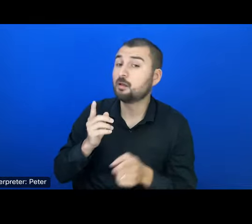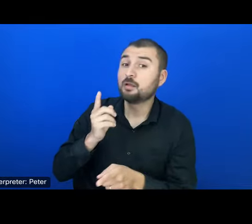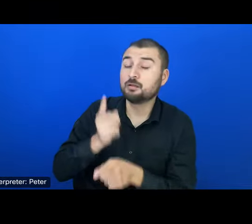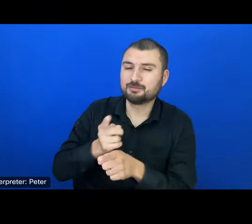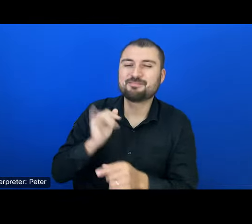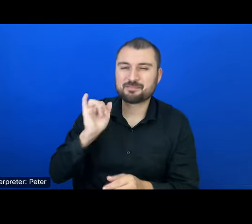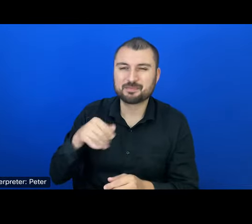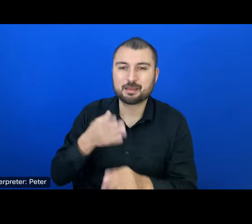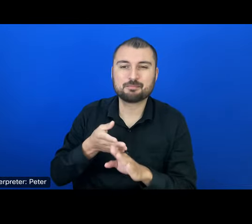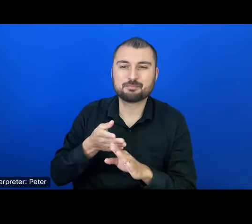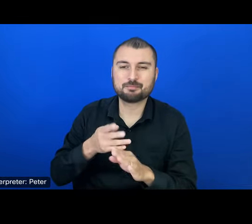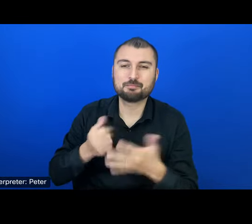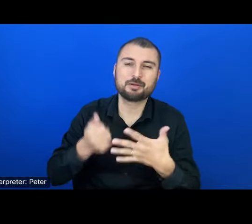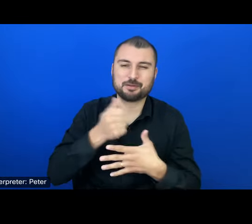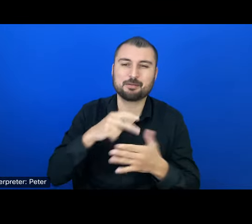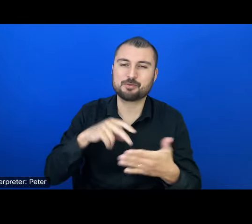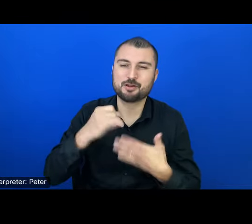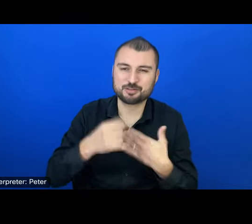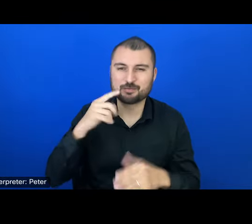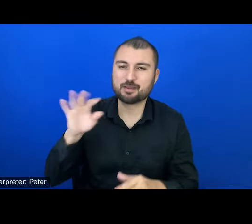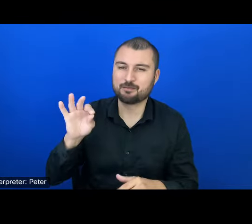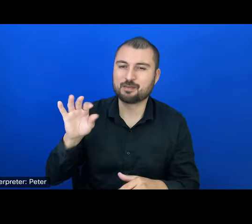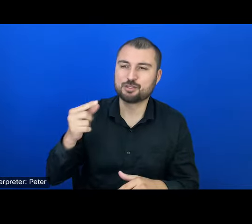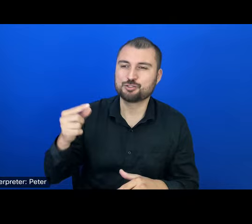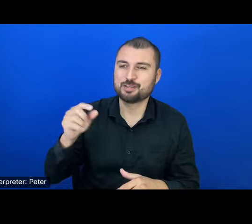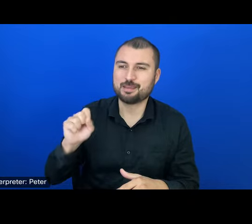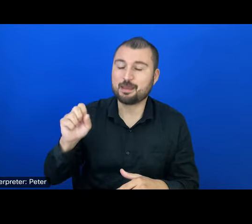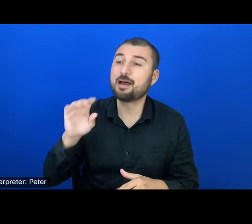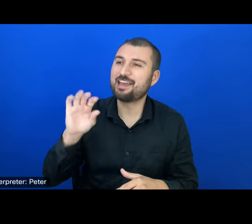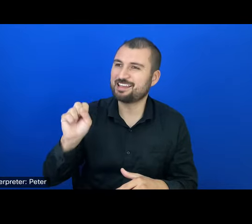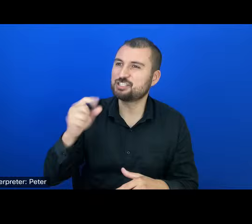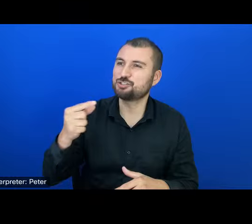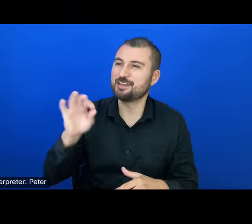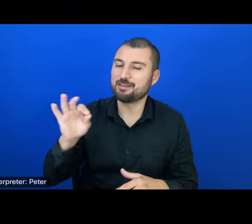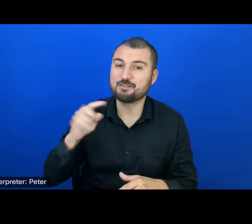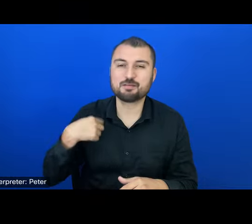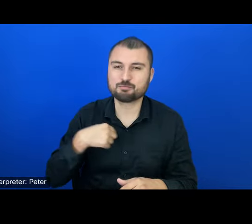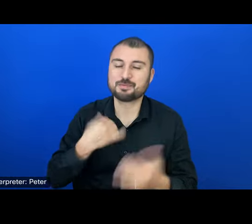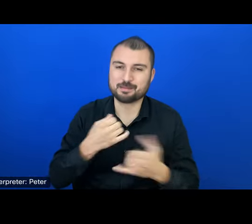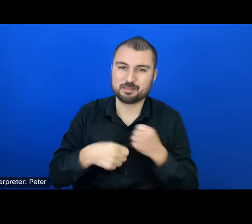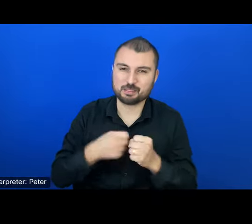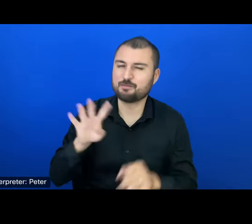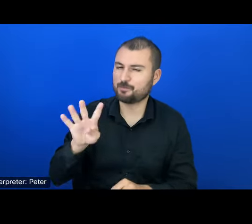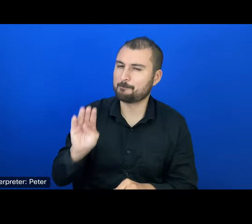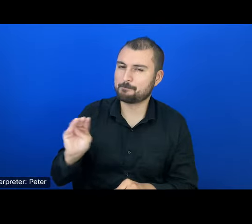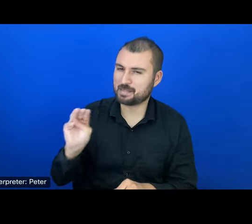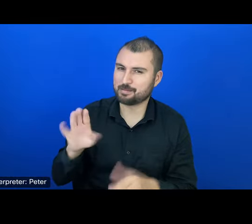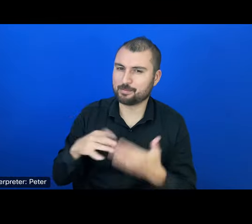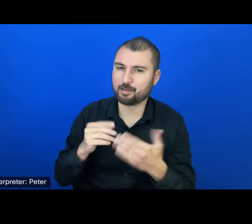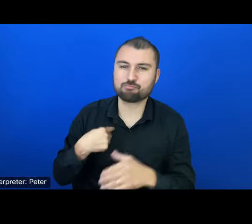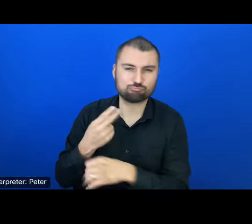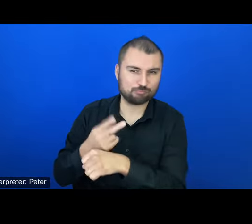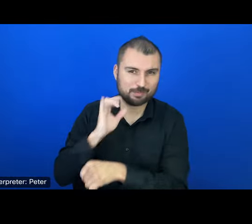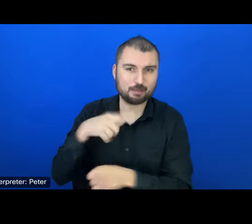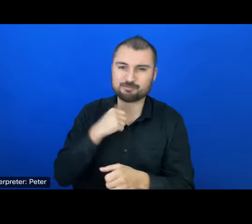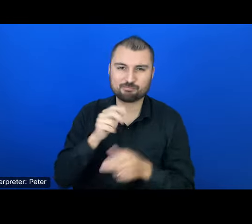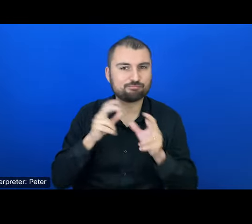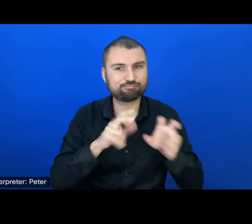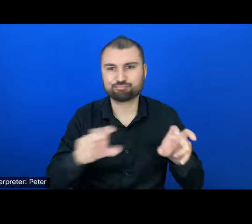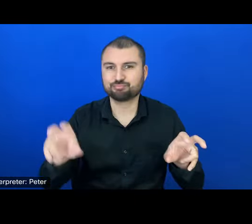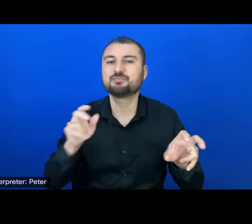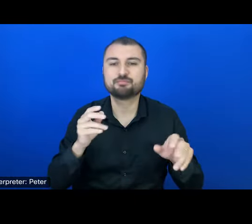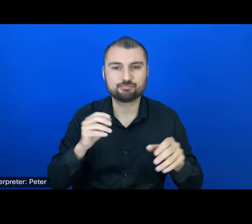priority projects from SGF, those are just the projects we identified in this fiscal year that we would use that $4 million for. We did not split that out for out